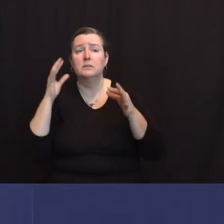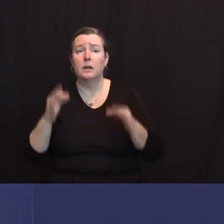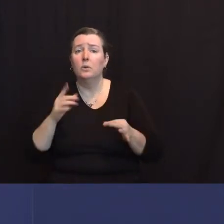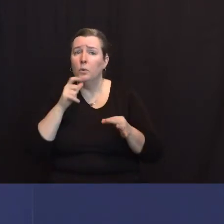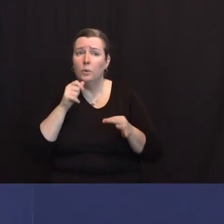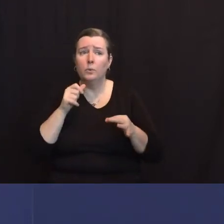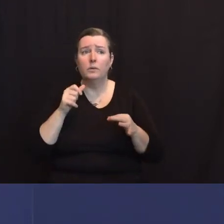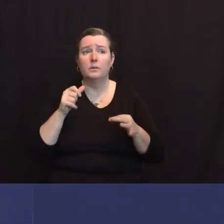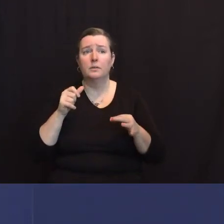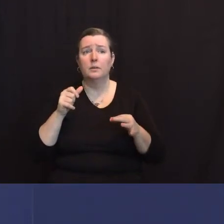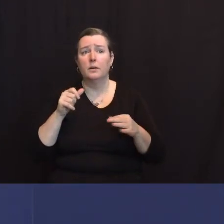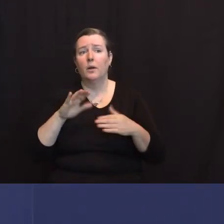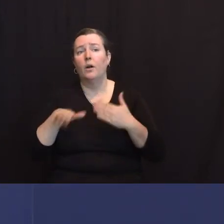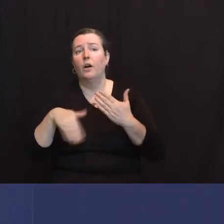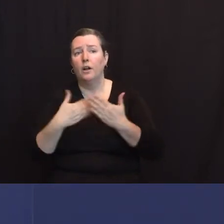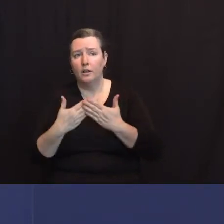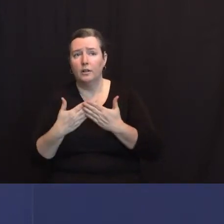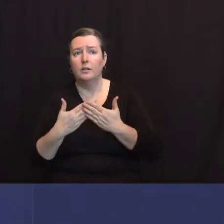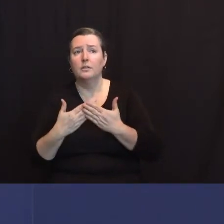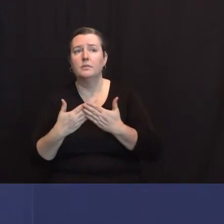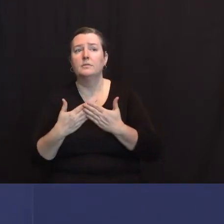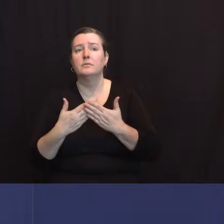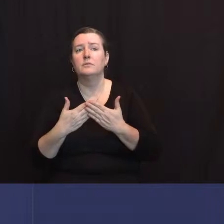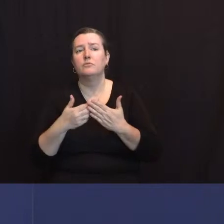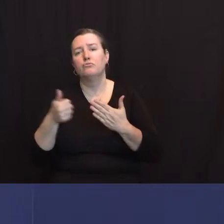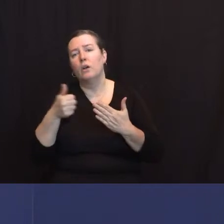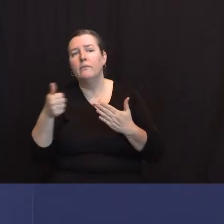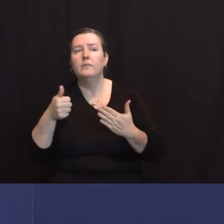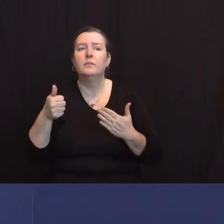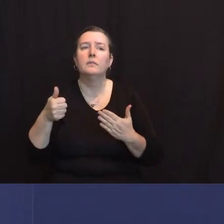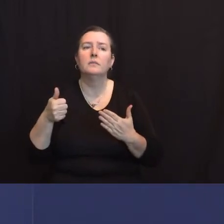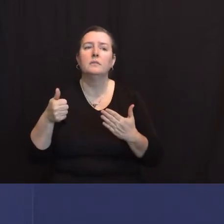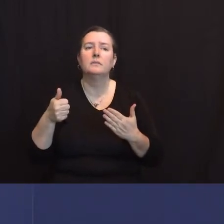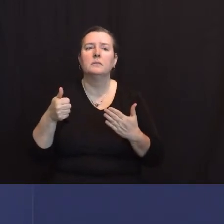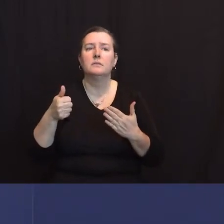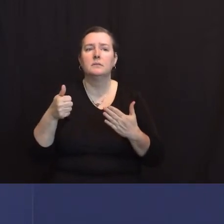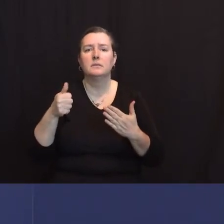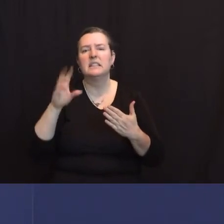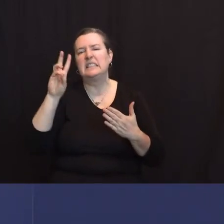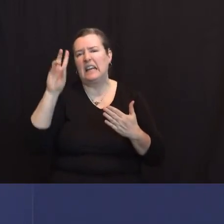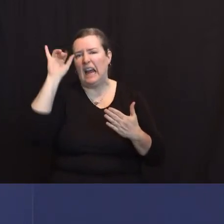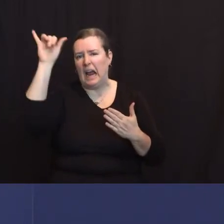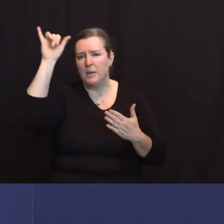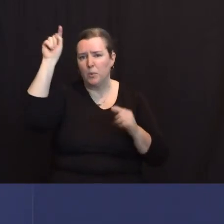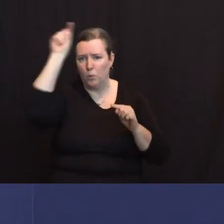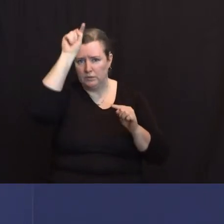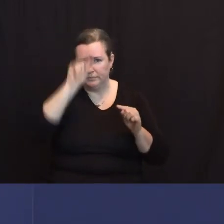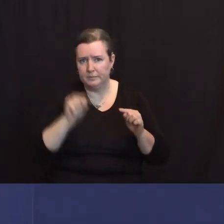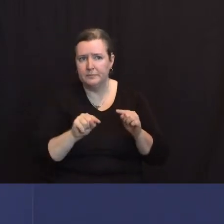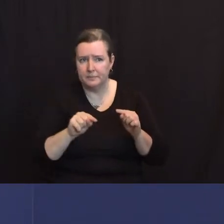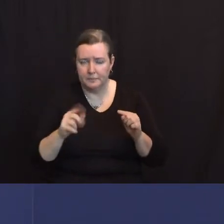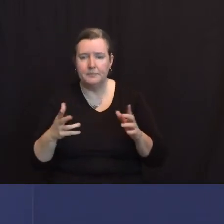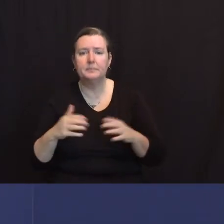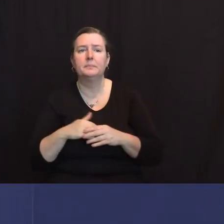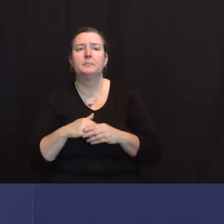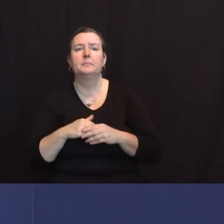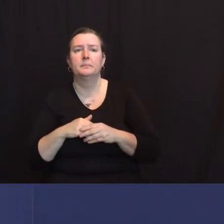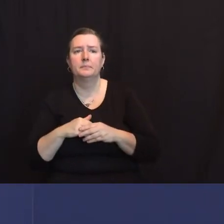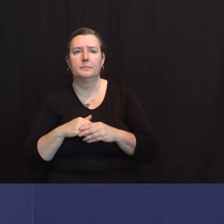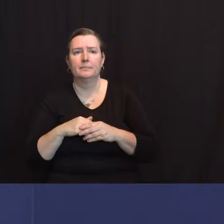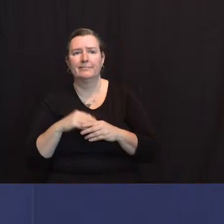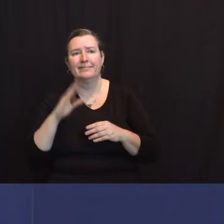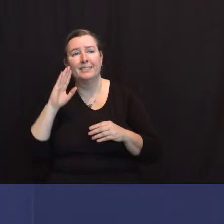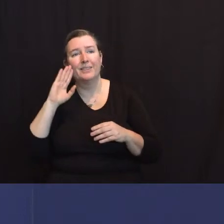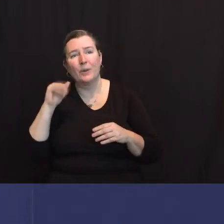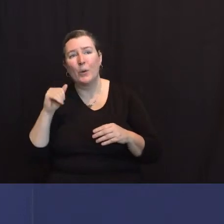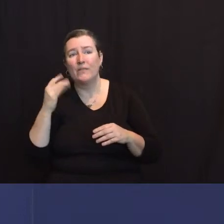6 airports, what we call funneled airports. It's familiar to you, I think, from the very early days of this pandemic, one